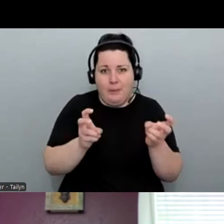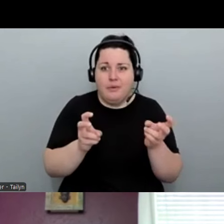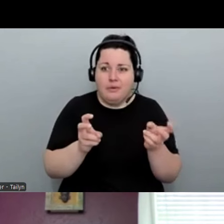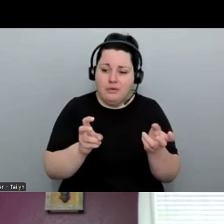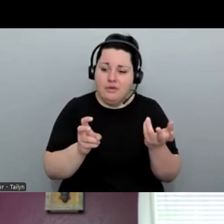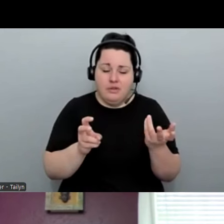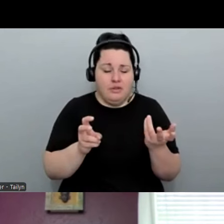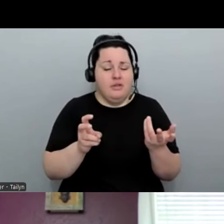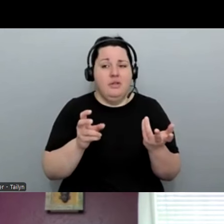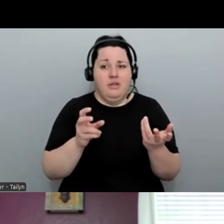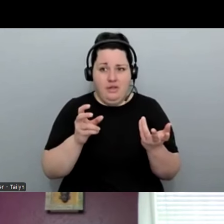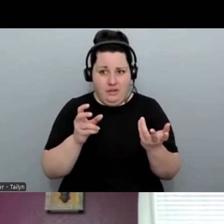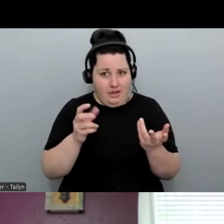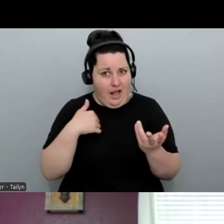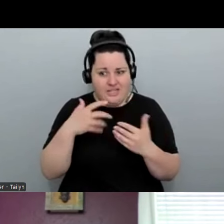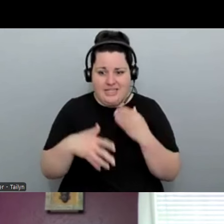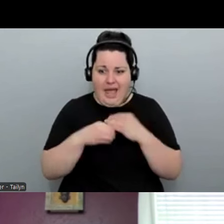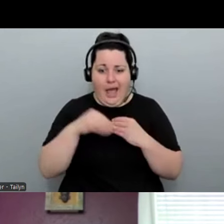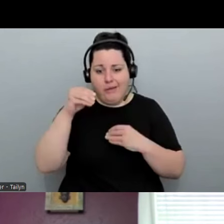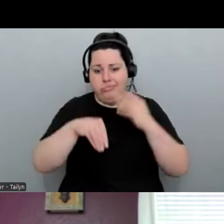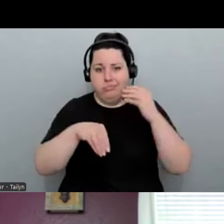keep perpetually adding to.